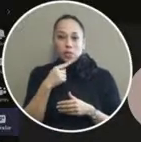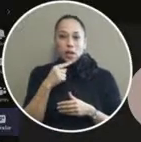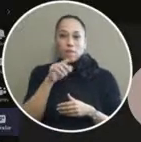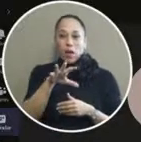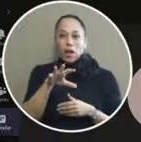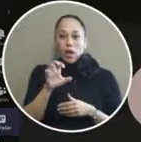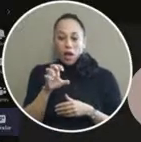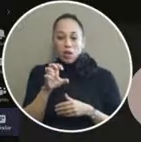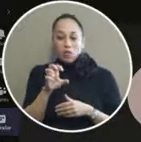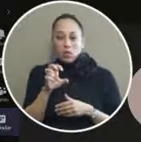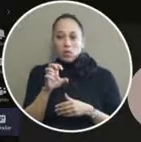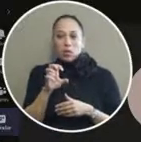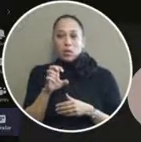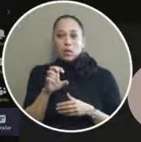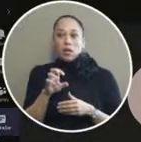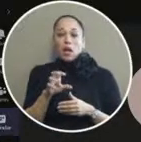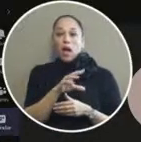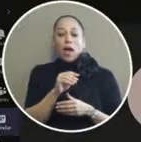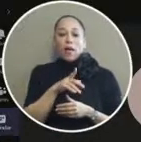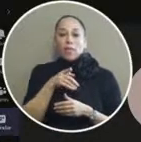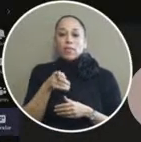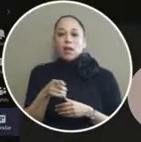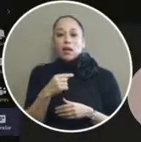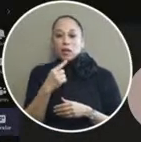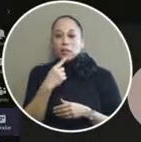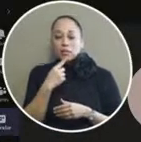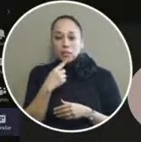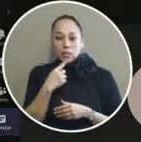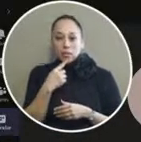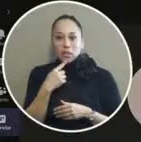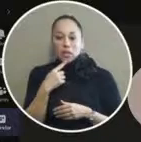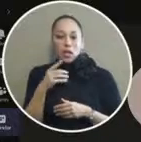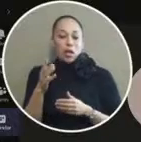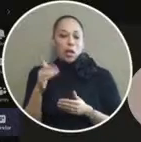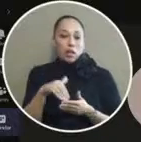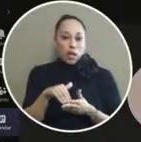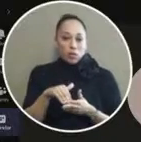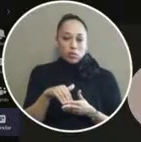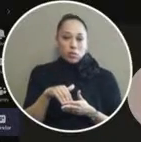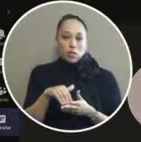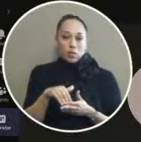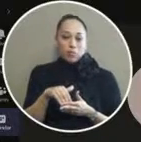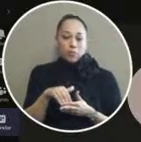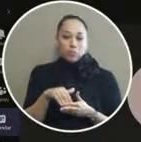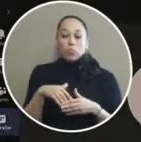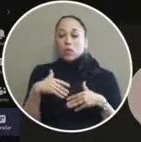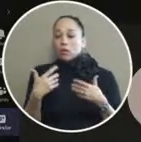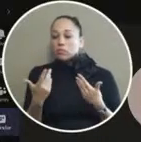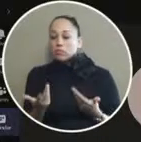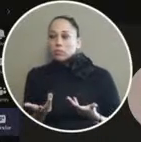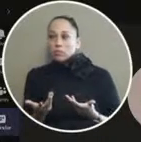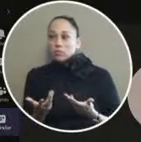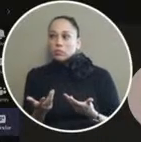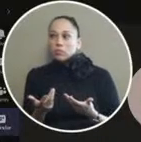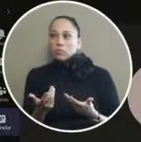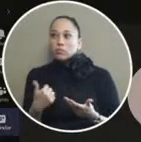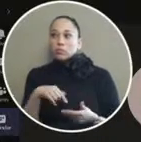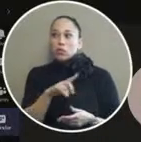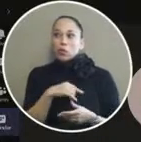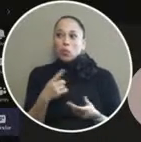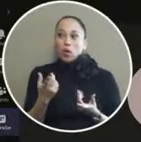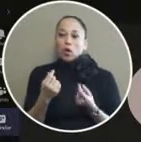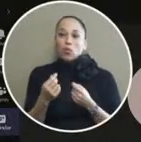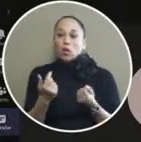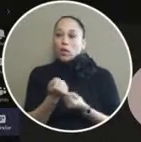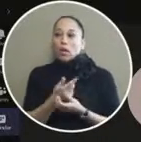a day, we know. And frankly, they have said that they could ramp up to 1,000 a day if they had to. So we're doing what we need to